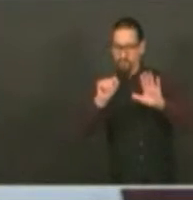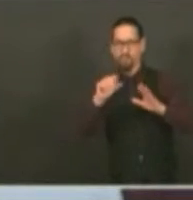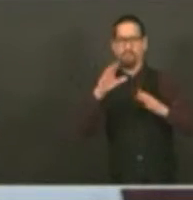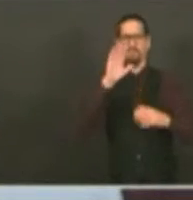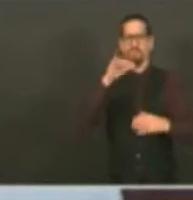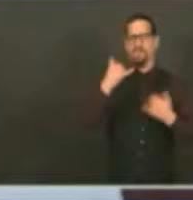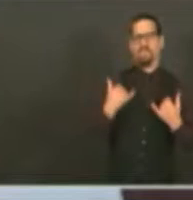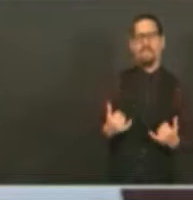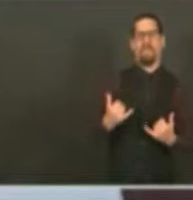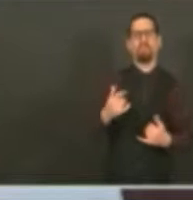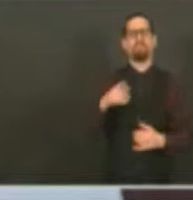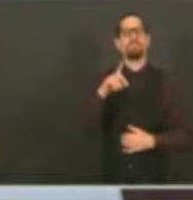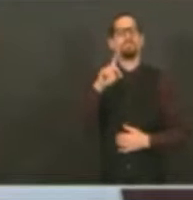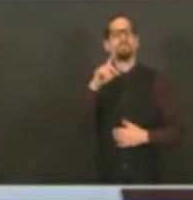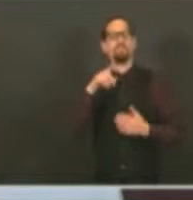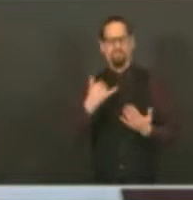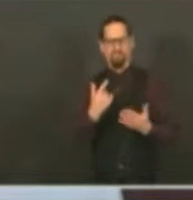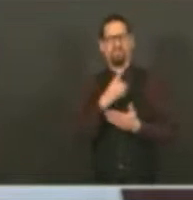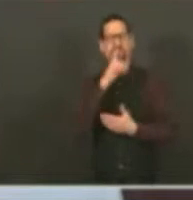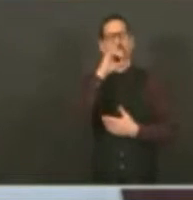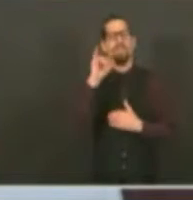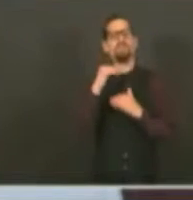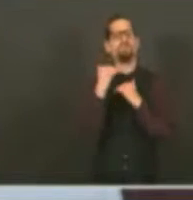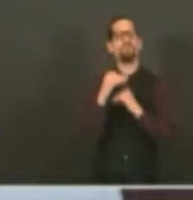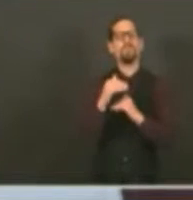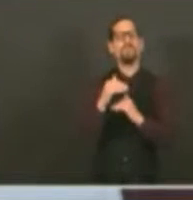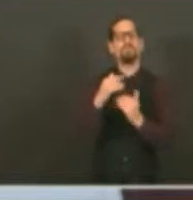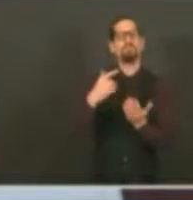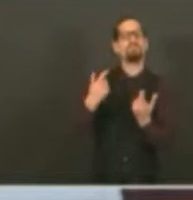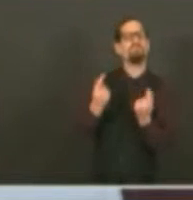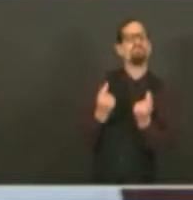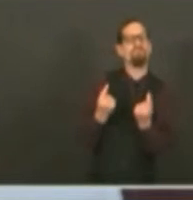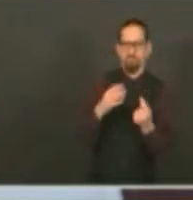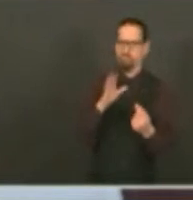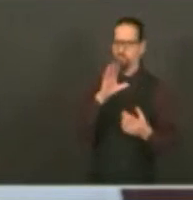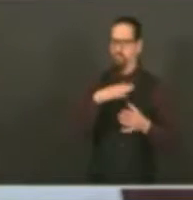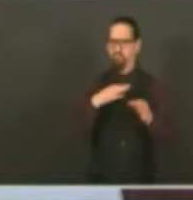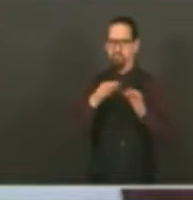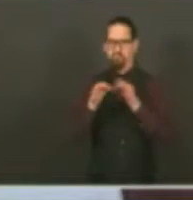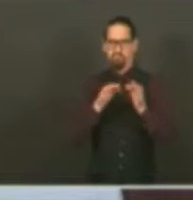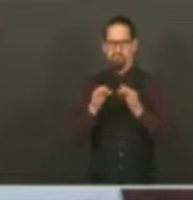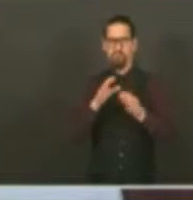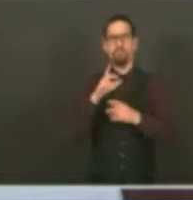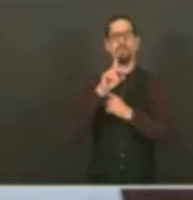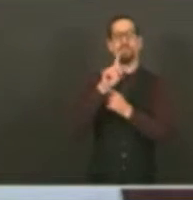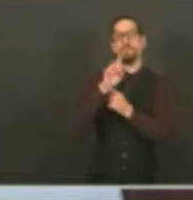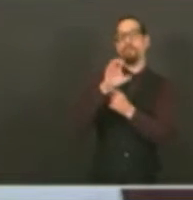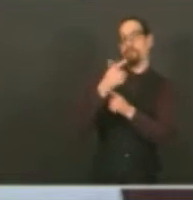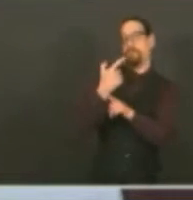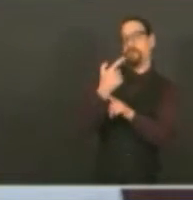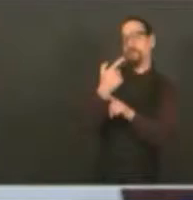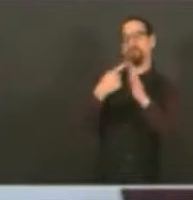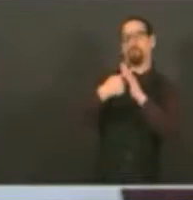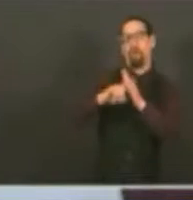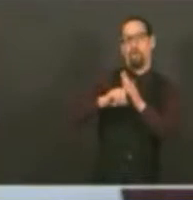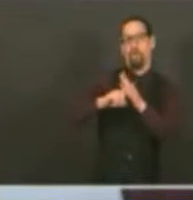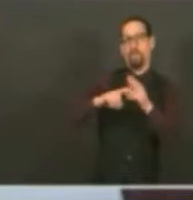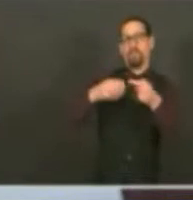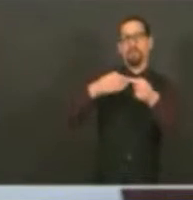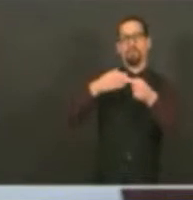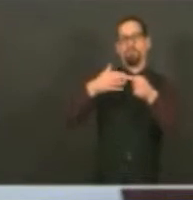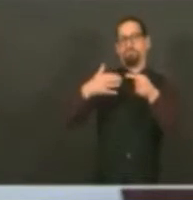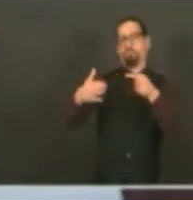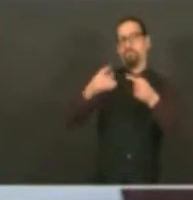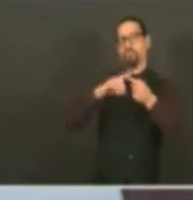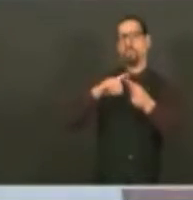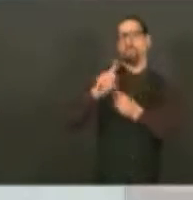December 21st, and that will remain in place through the end of the year. And I'd ask you to please put that slide up on the